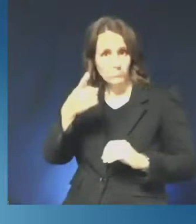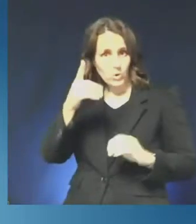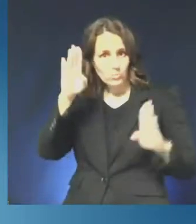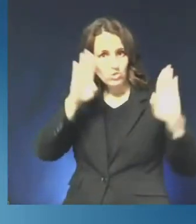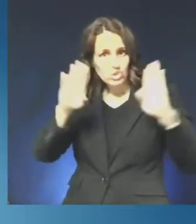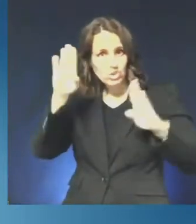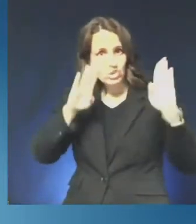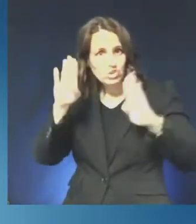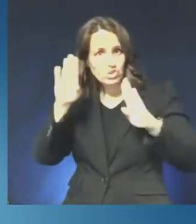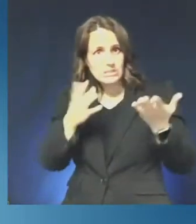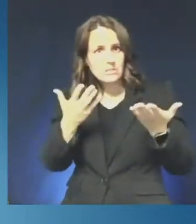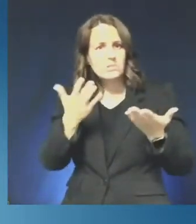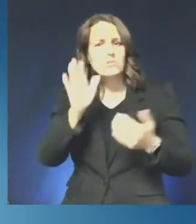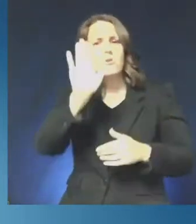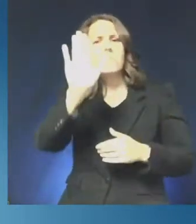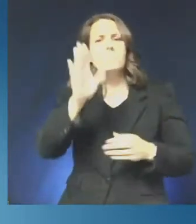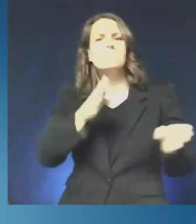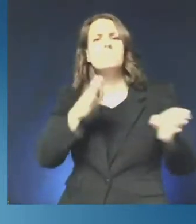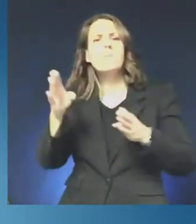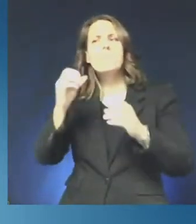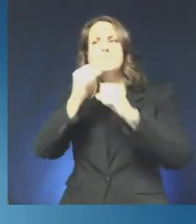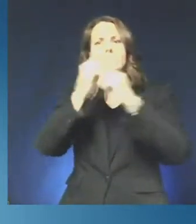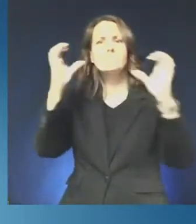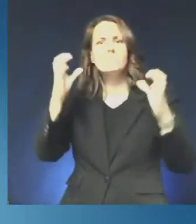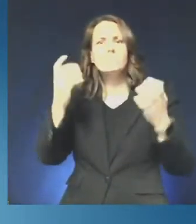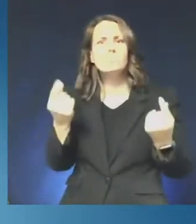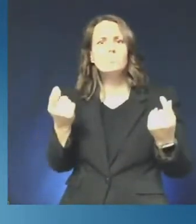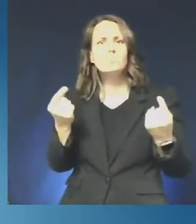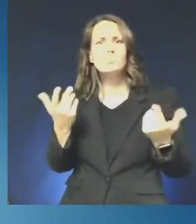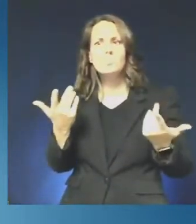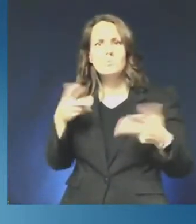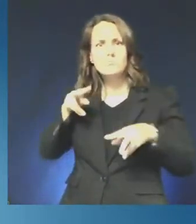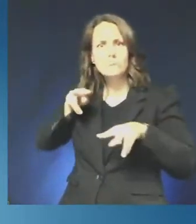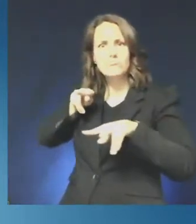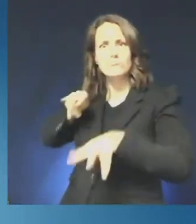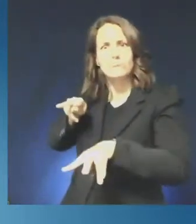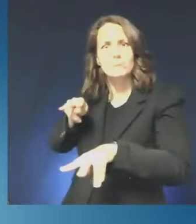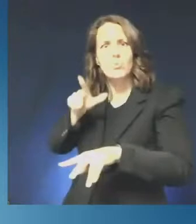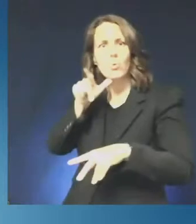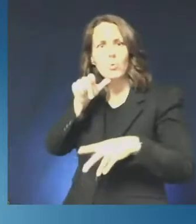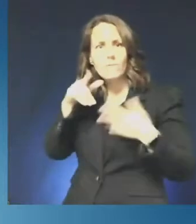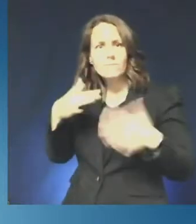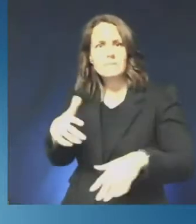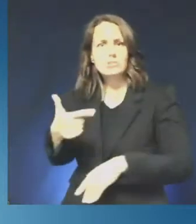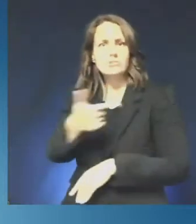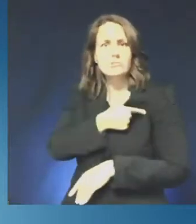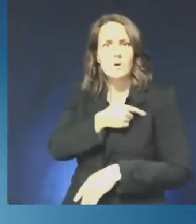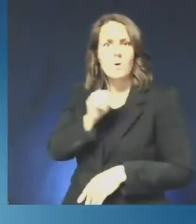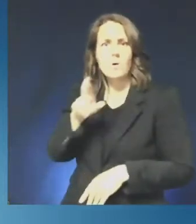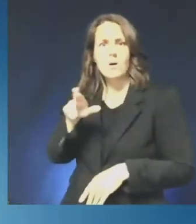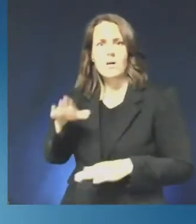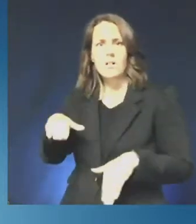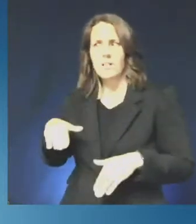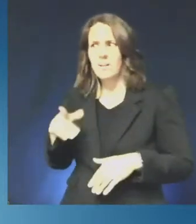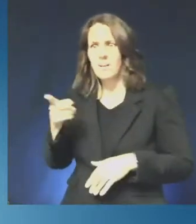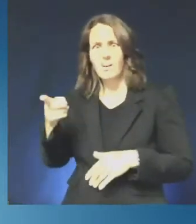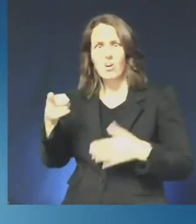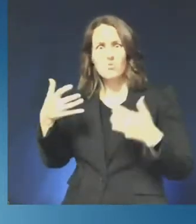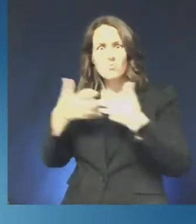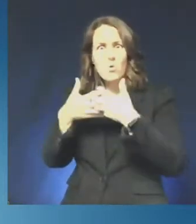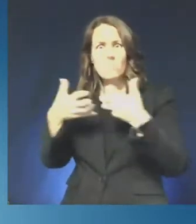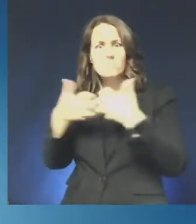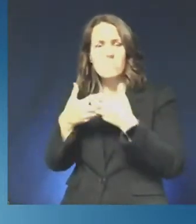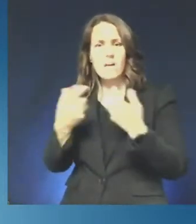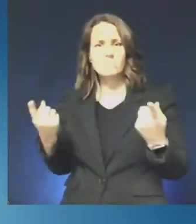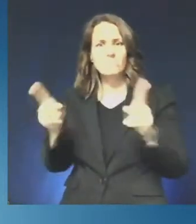vaccinated who are being housed with those that are refusing to get vaccines, and that there isn't much recourse for